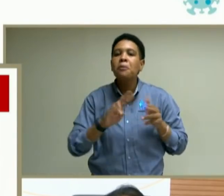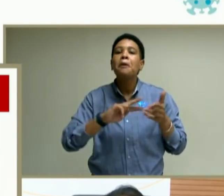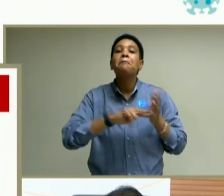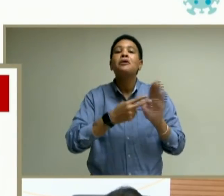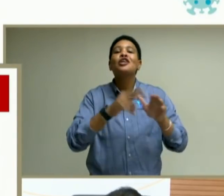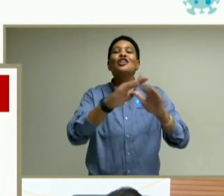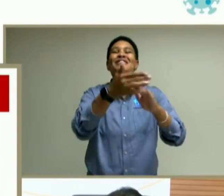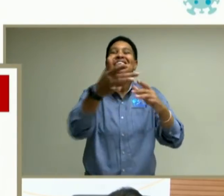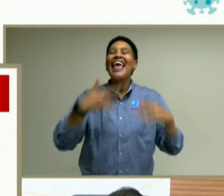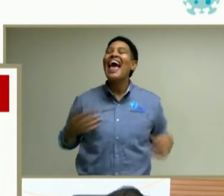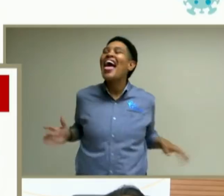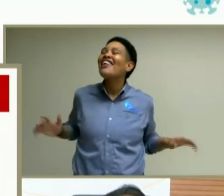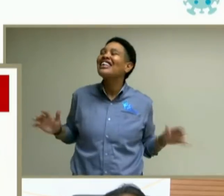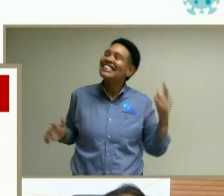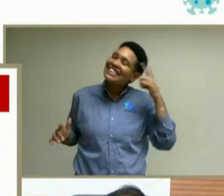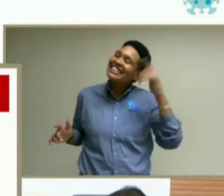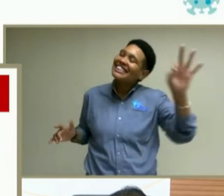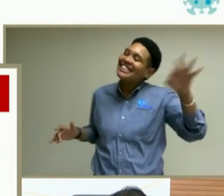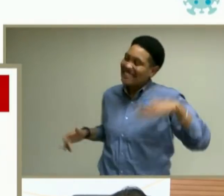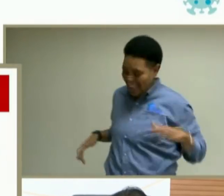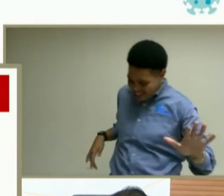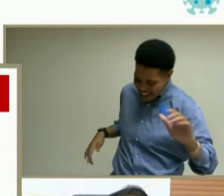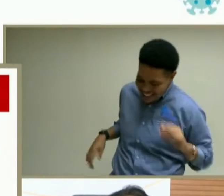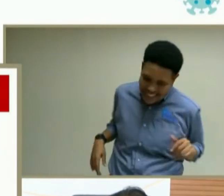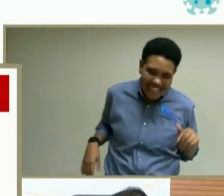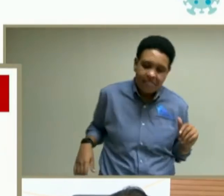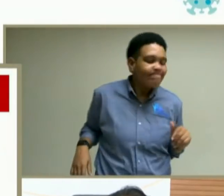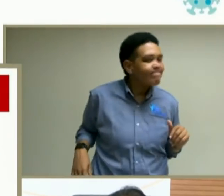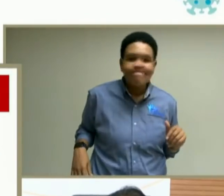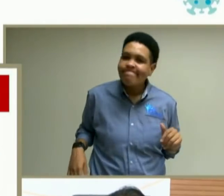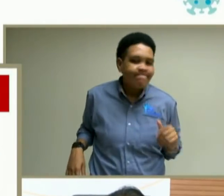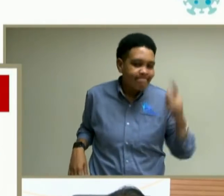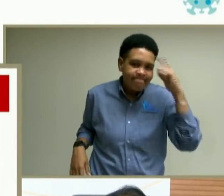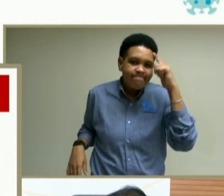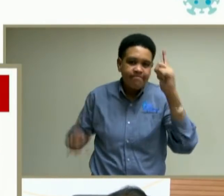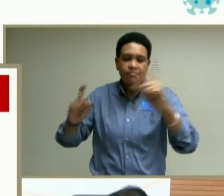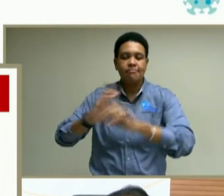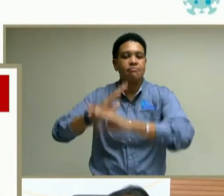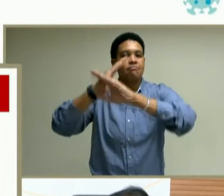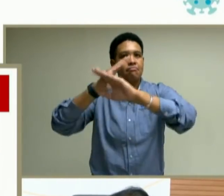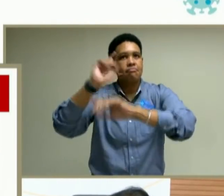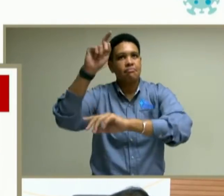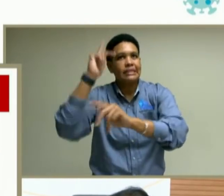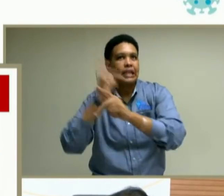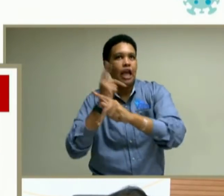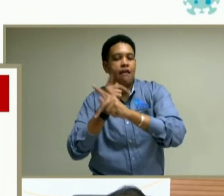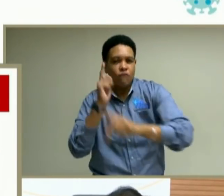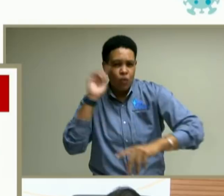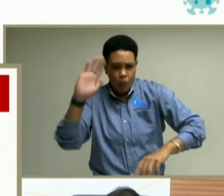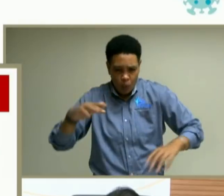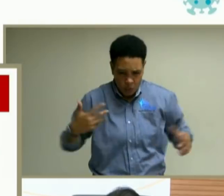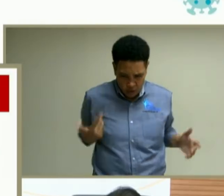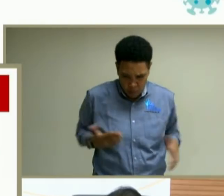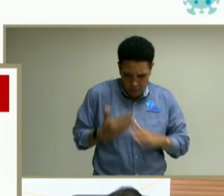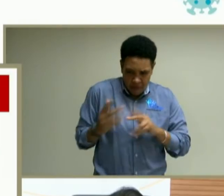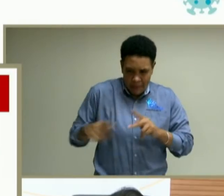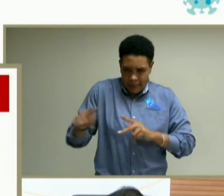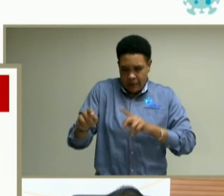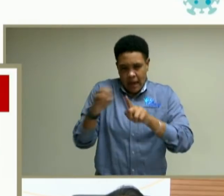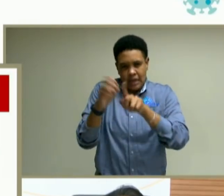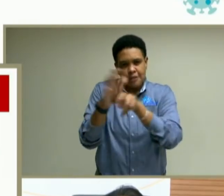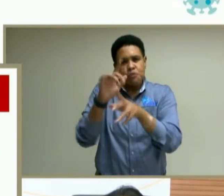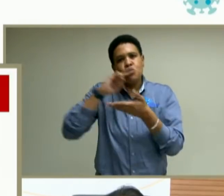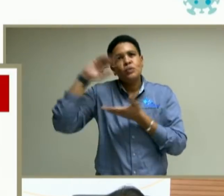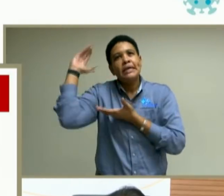all the precautions to prevent the vulnerable persons from being exposed so that we can decrease